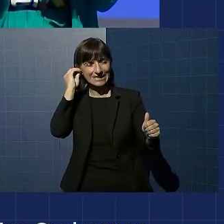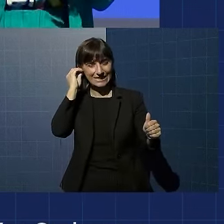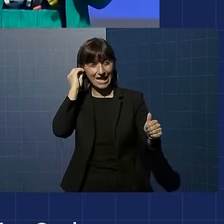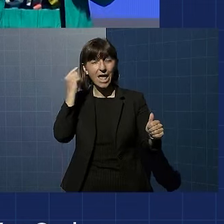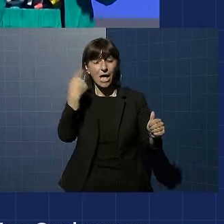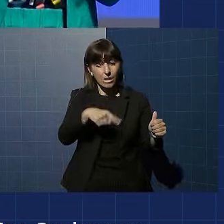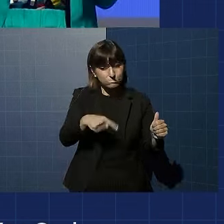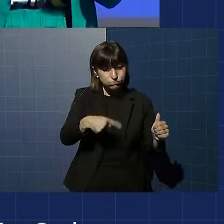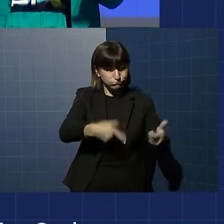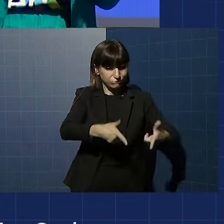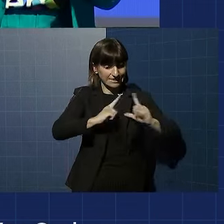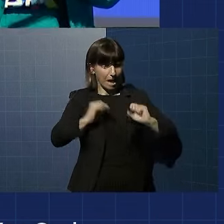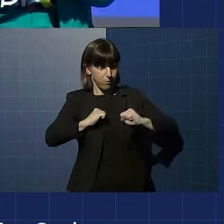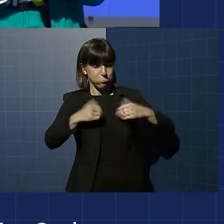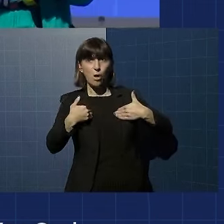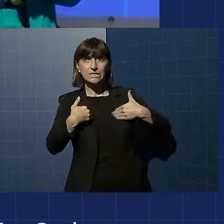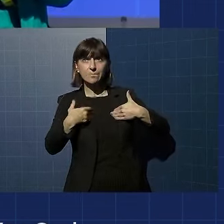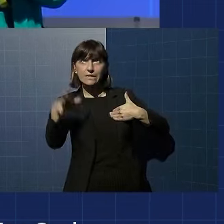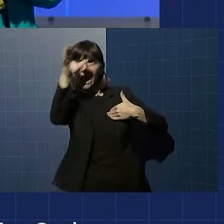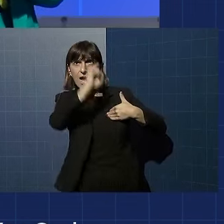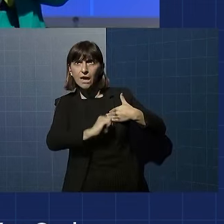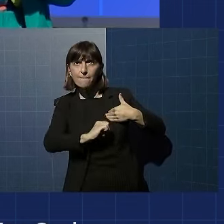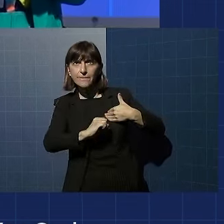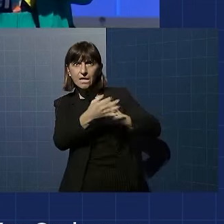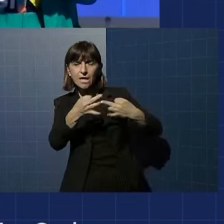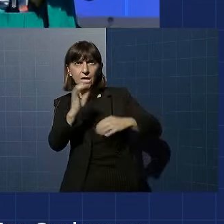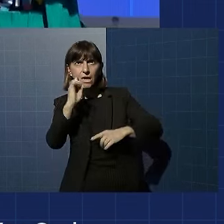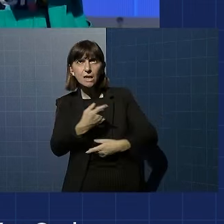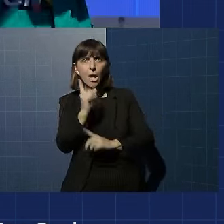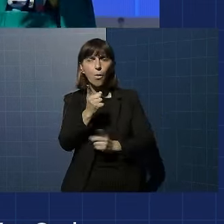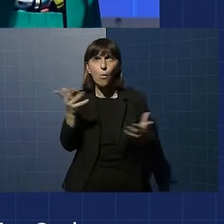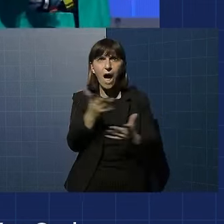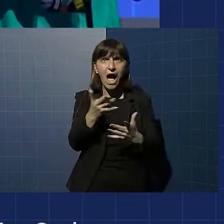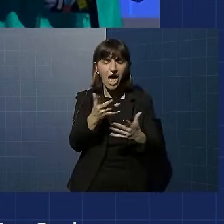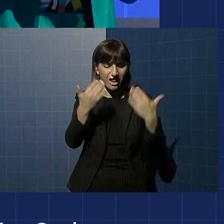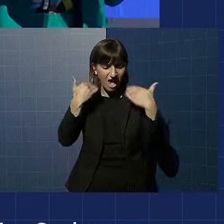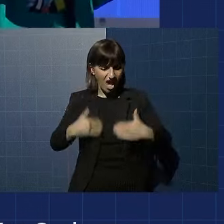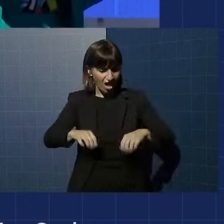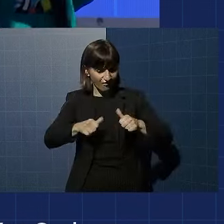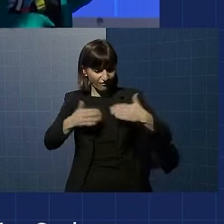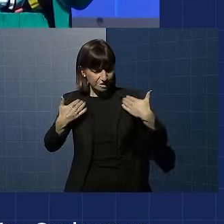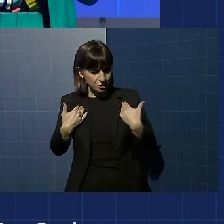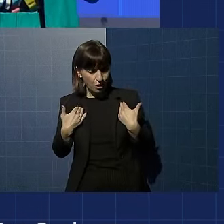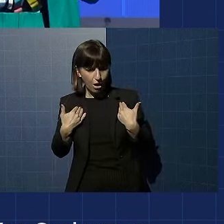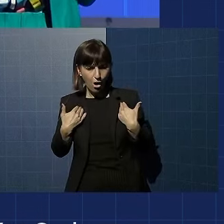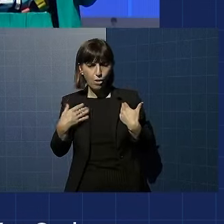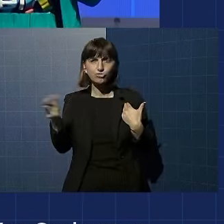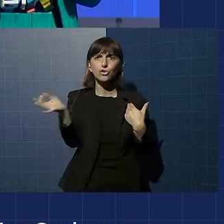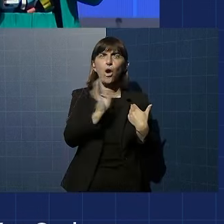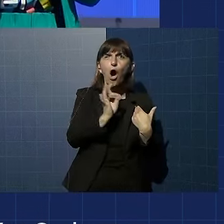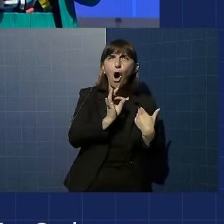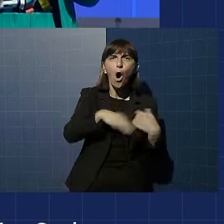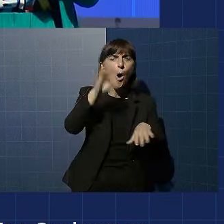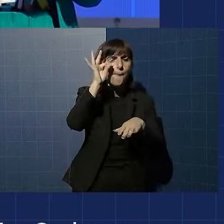certain physiological changes on Earth or certain disease processes, we can map it into space because we know the astronauts go